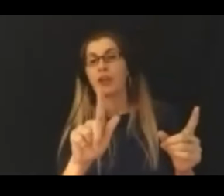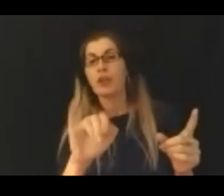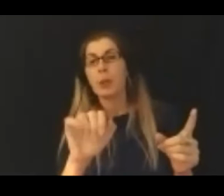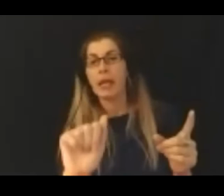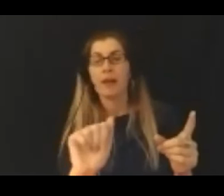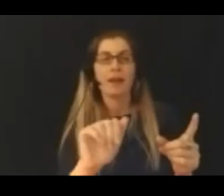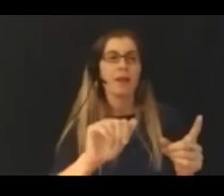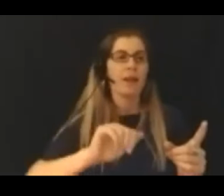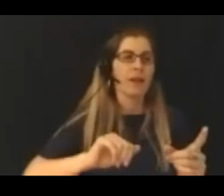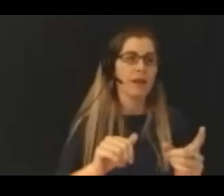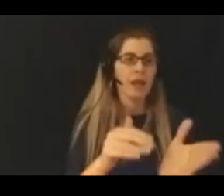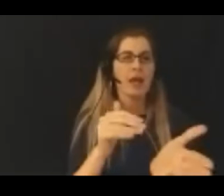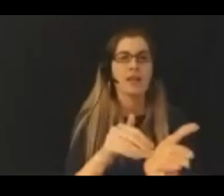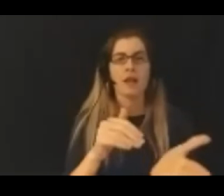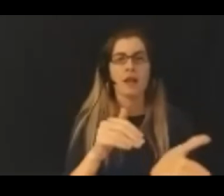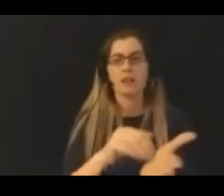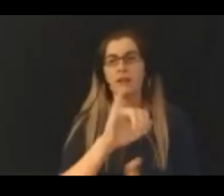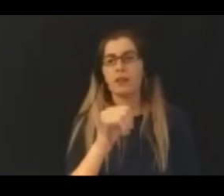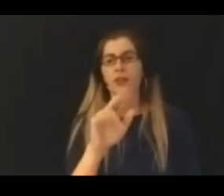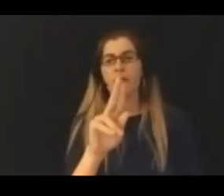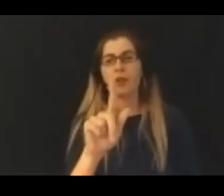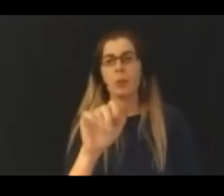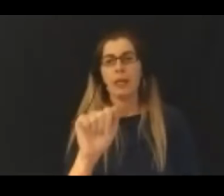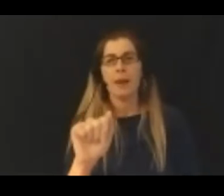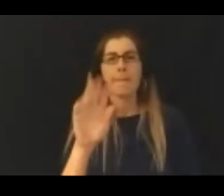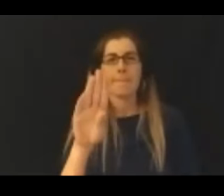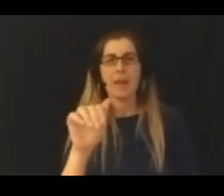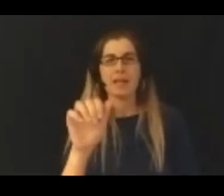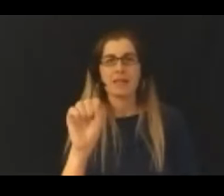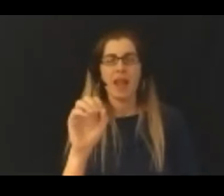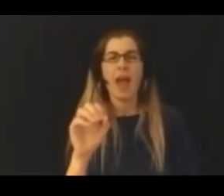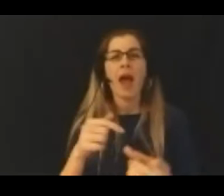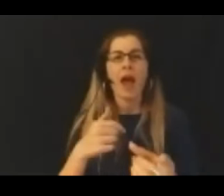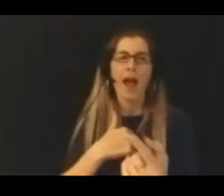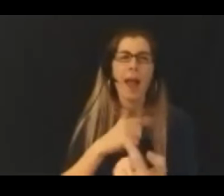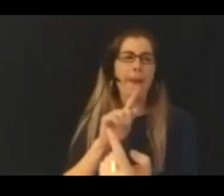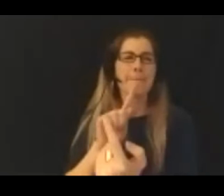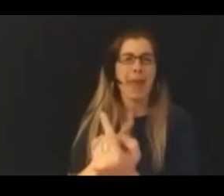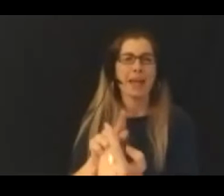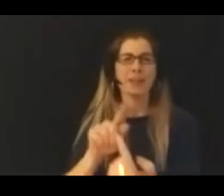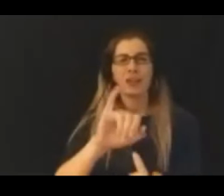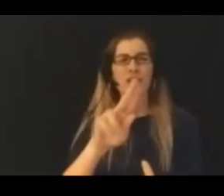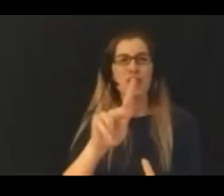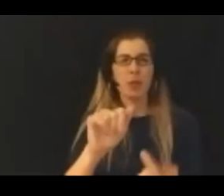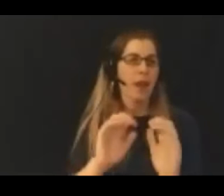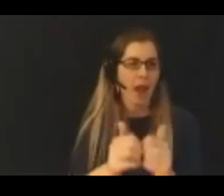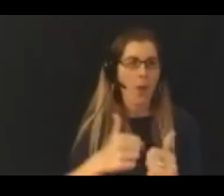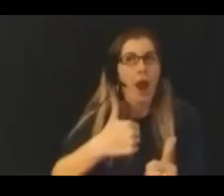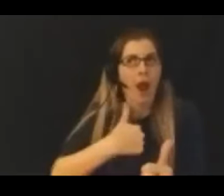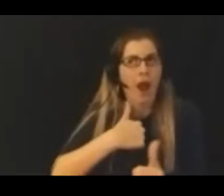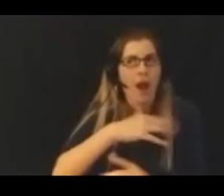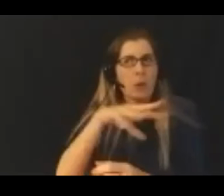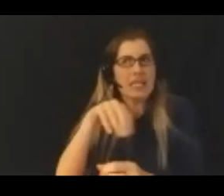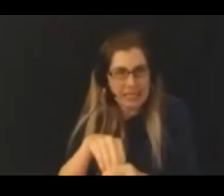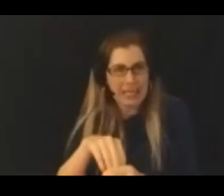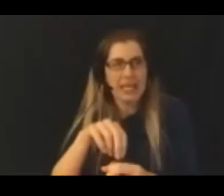that Dr. Julia Basso is. I met Julia through being a participant in moving arts